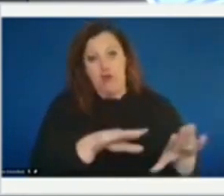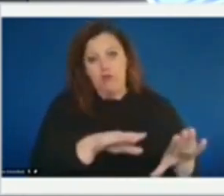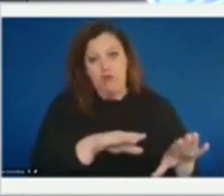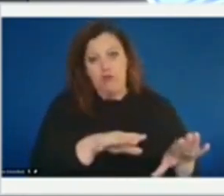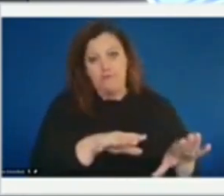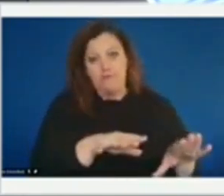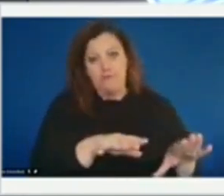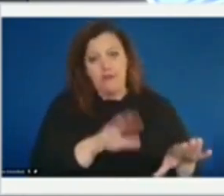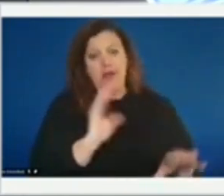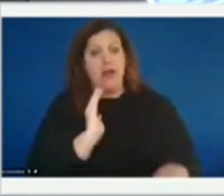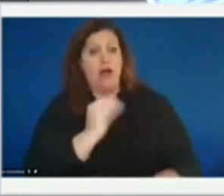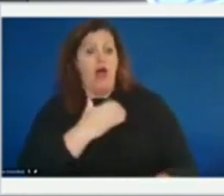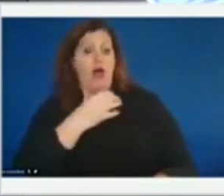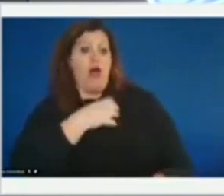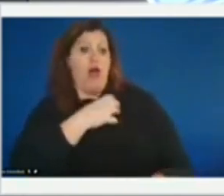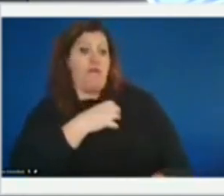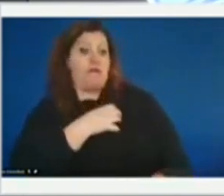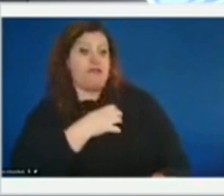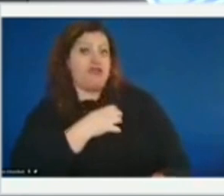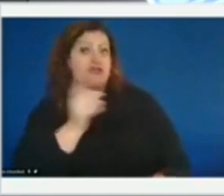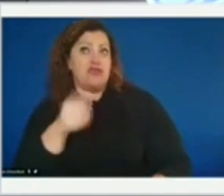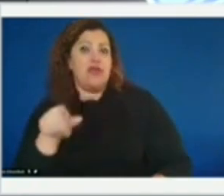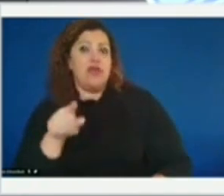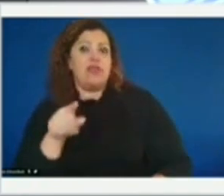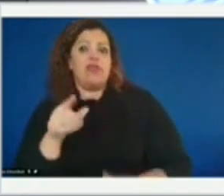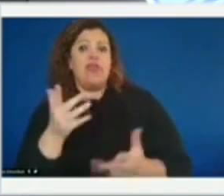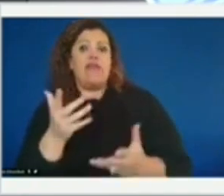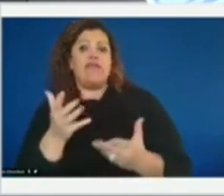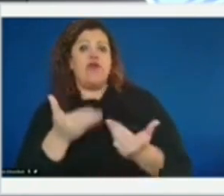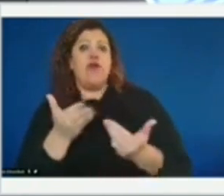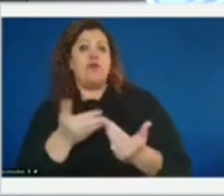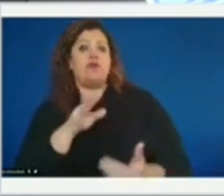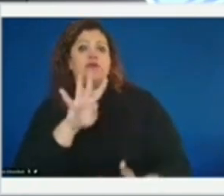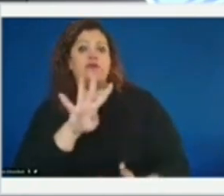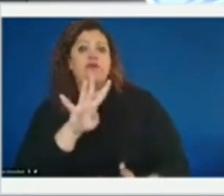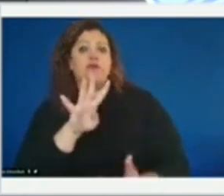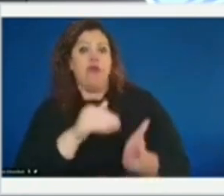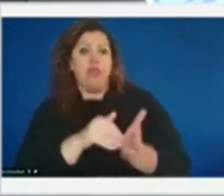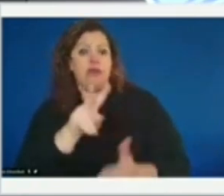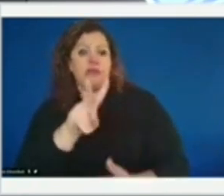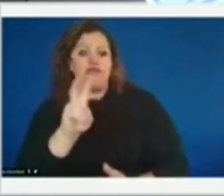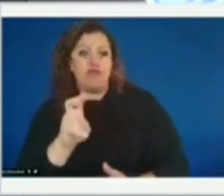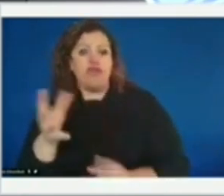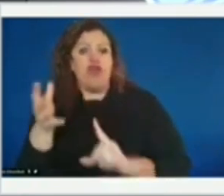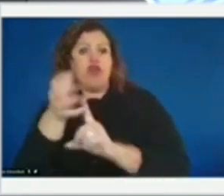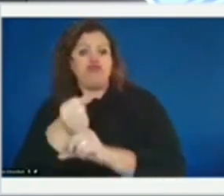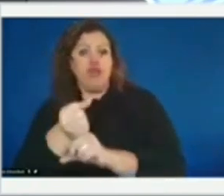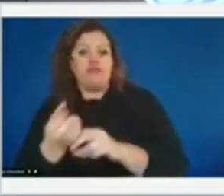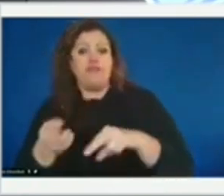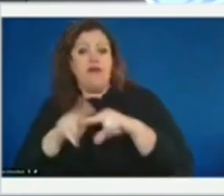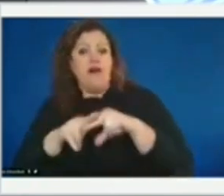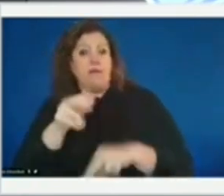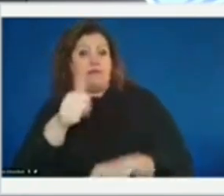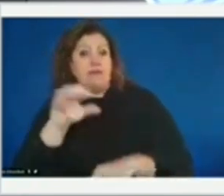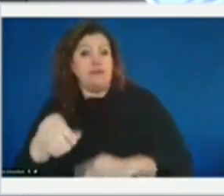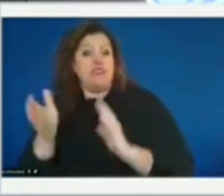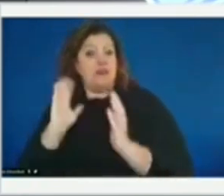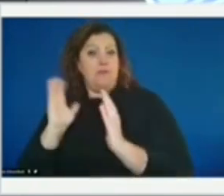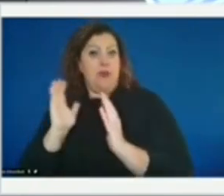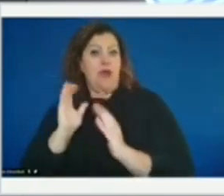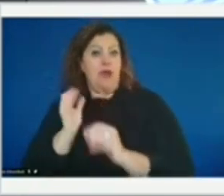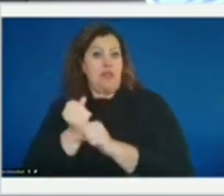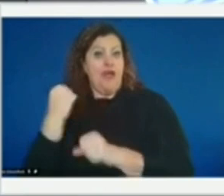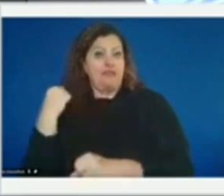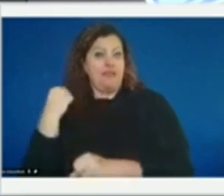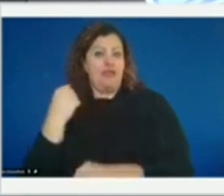Our officers have made nearly 4,200 arrests, up 10% from the same time last year. That tells me